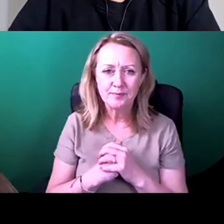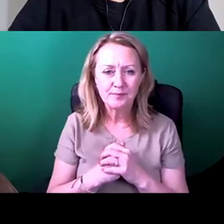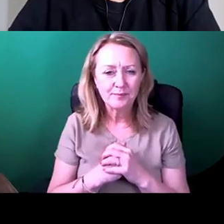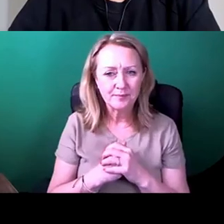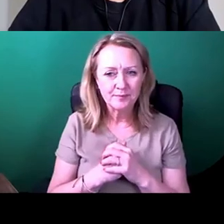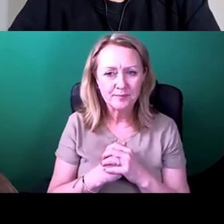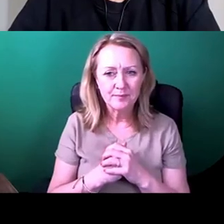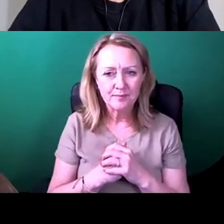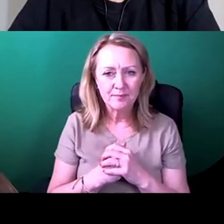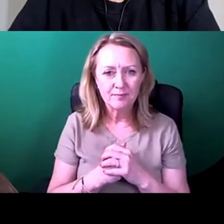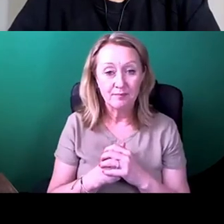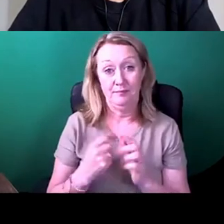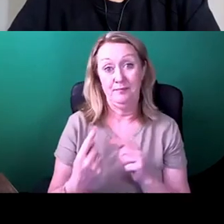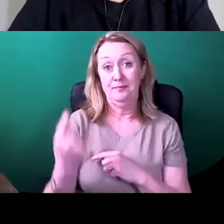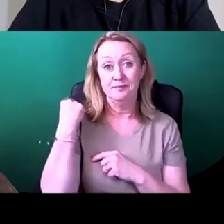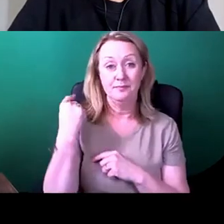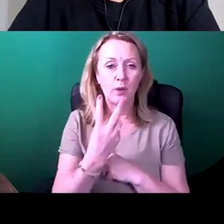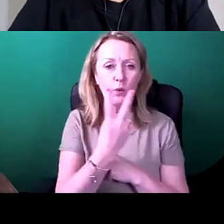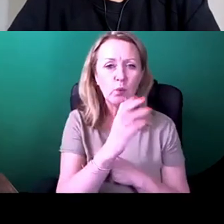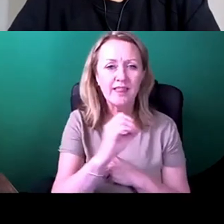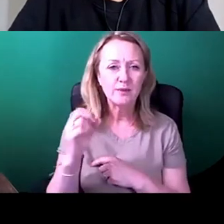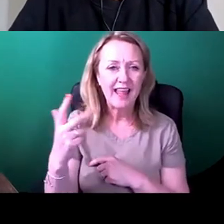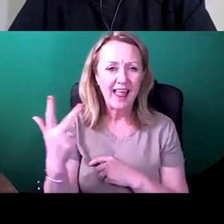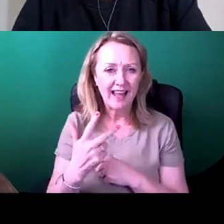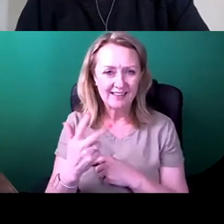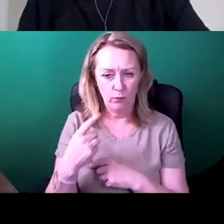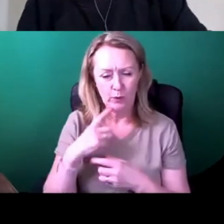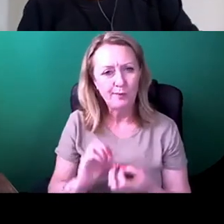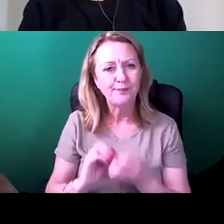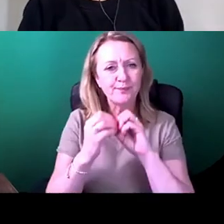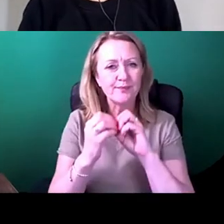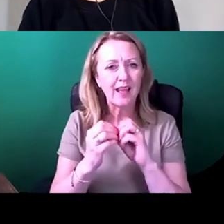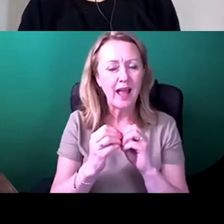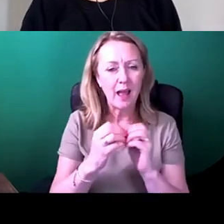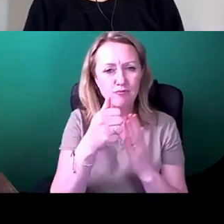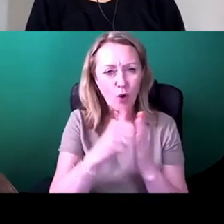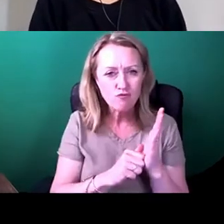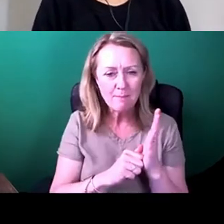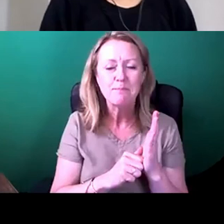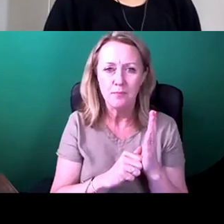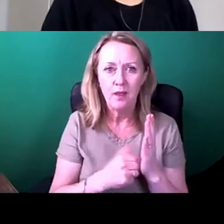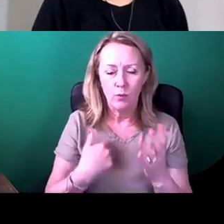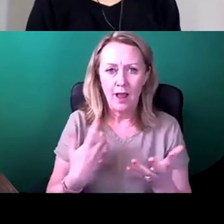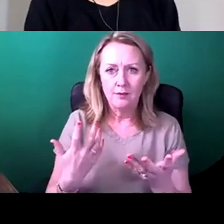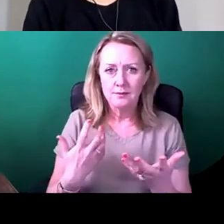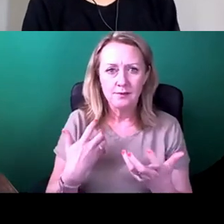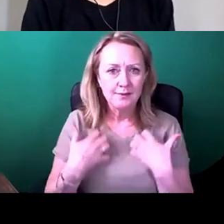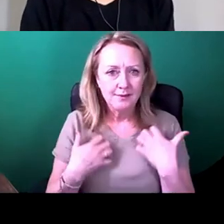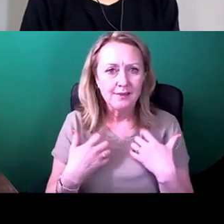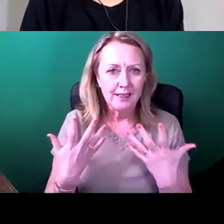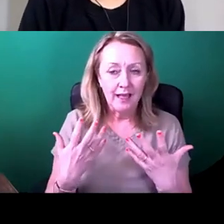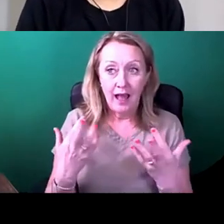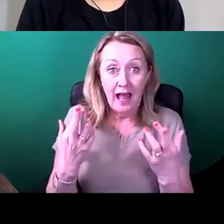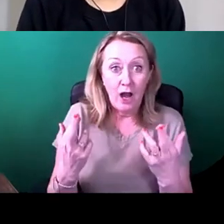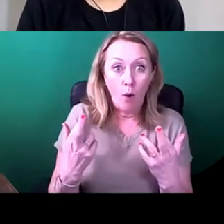Okay, so back in 2018, when we were devising the programme, we had high hopes we could influence the sector, and our hopes have